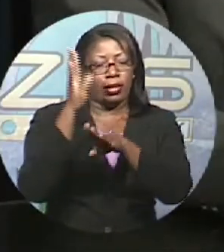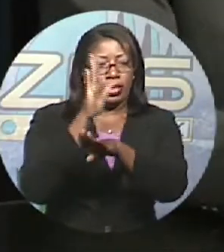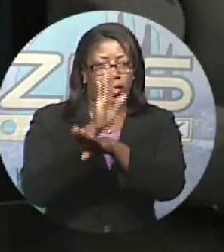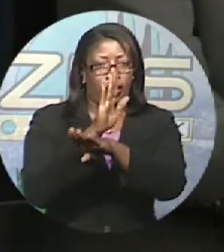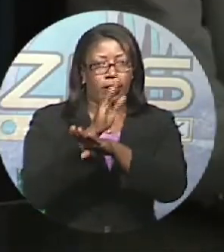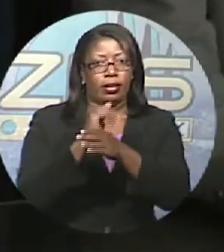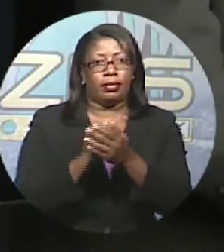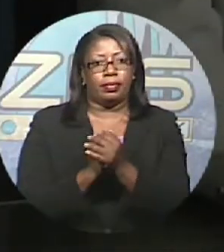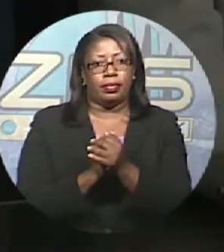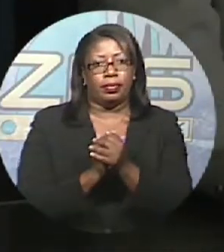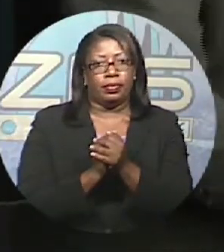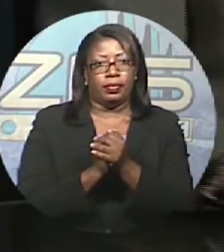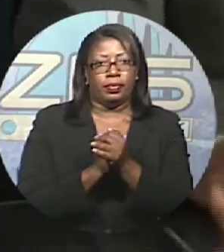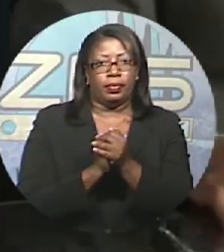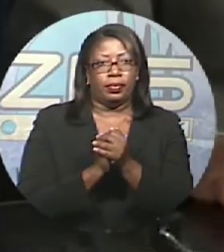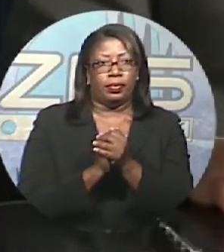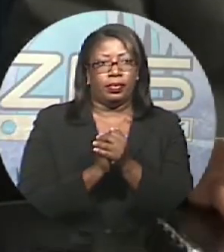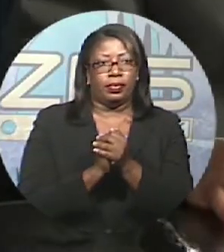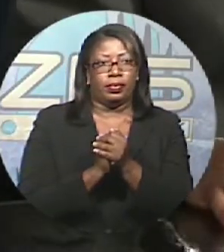Tonight.